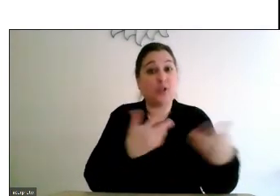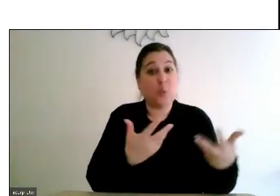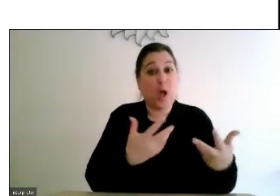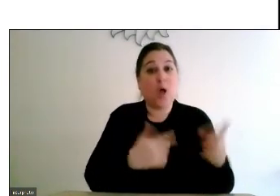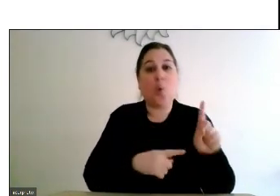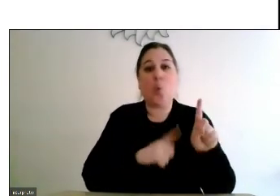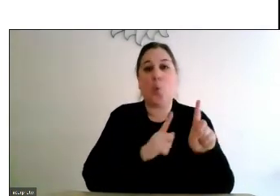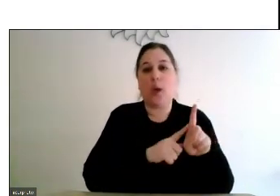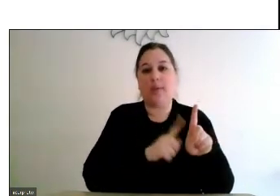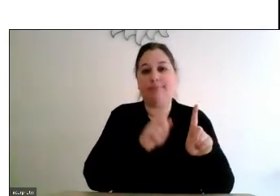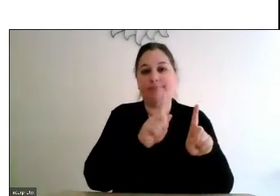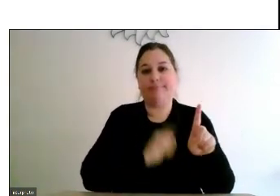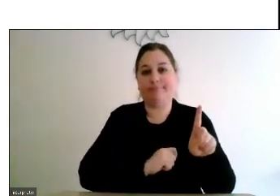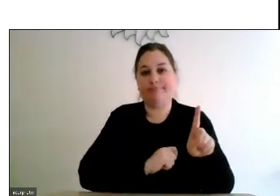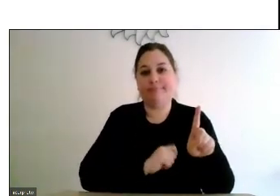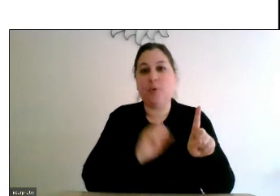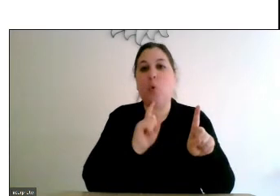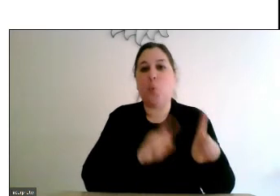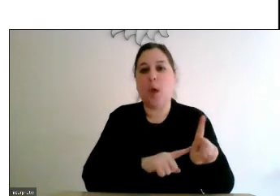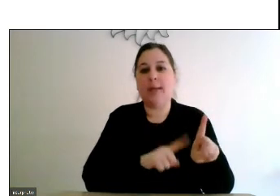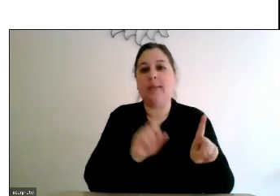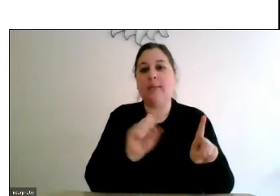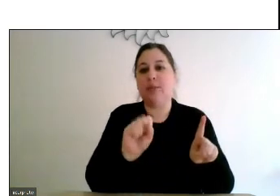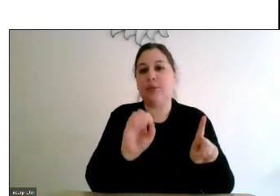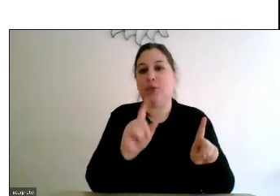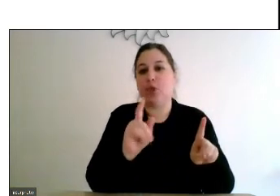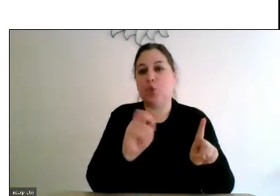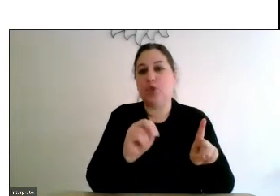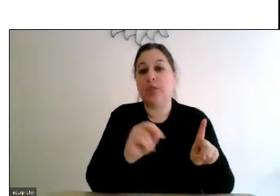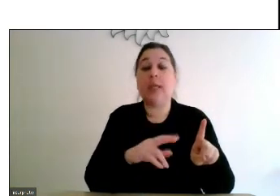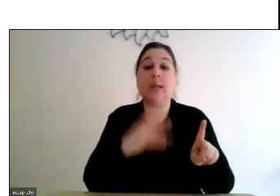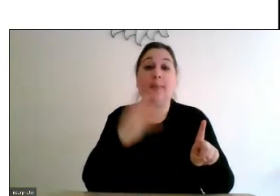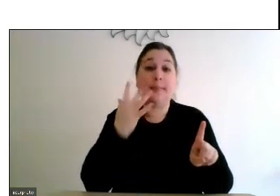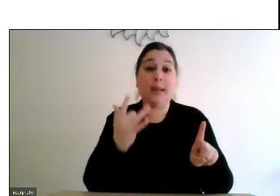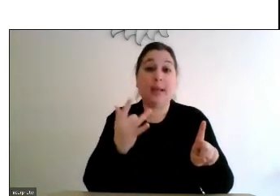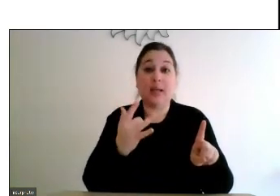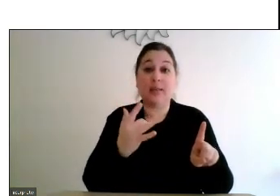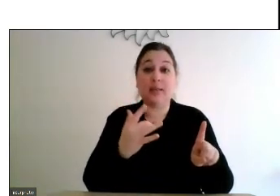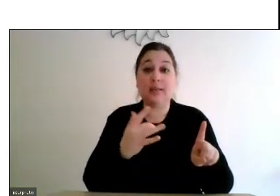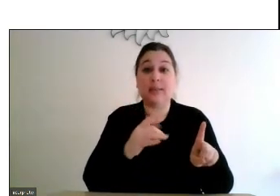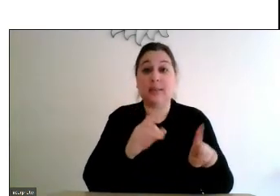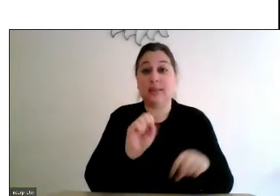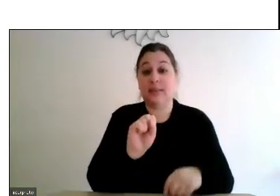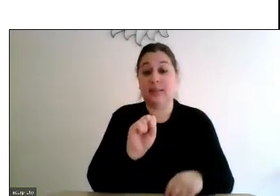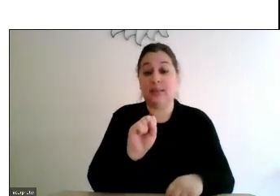If it's one solution, the slopes are different.